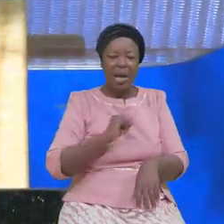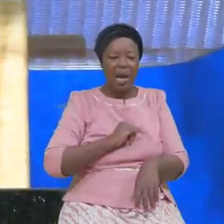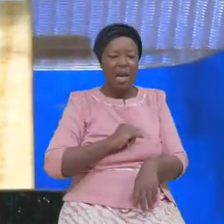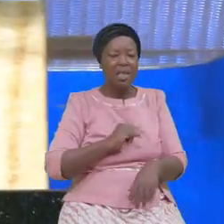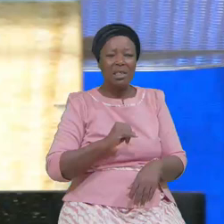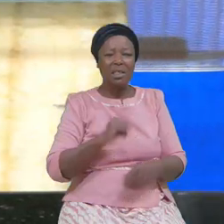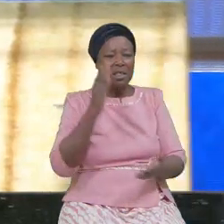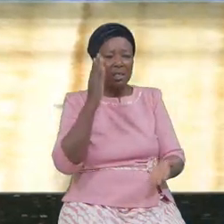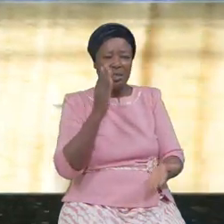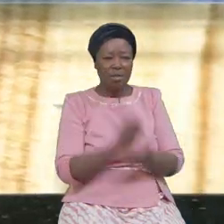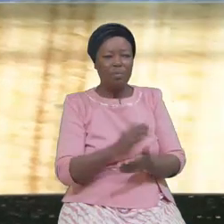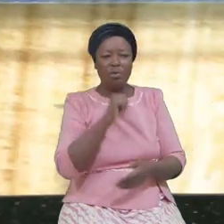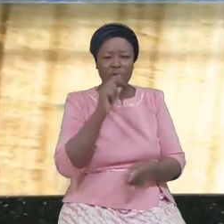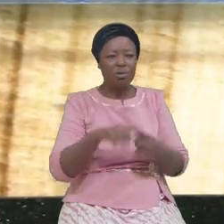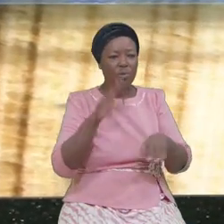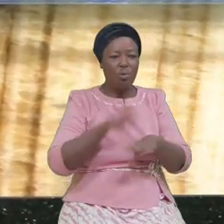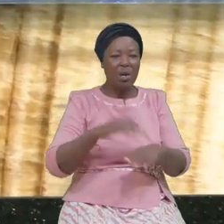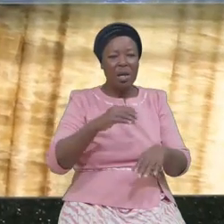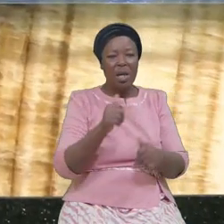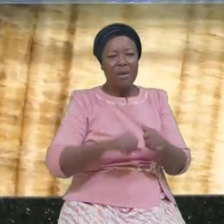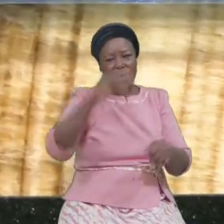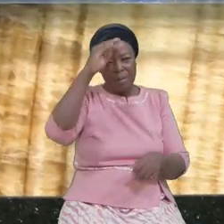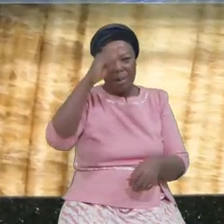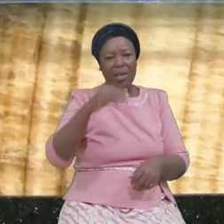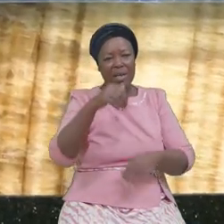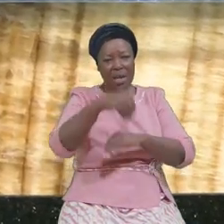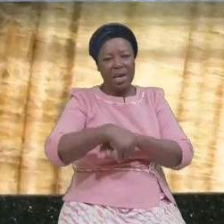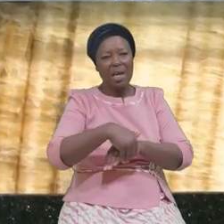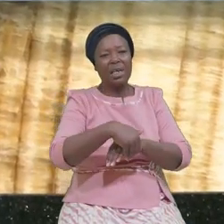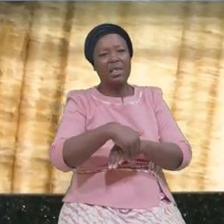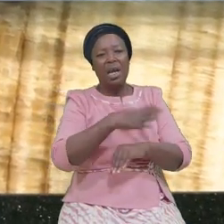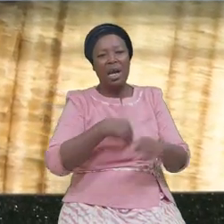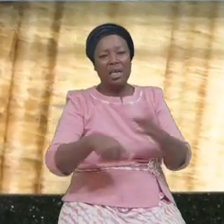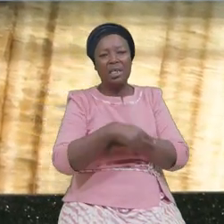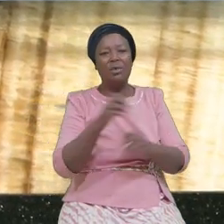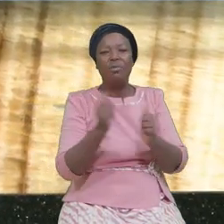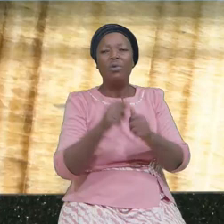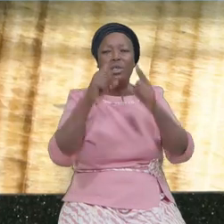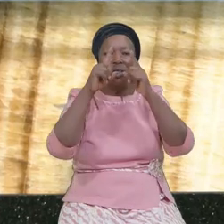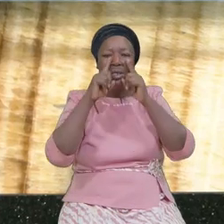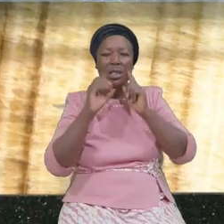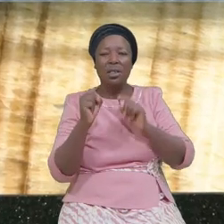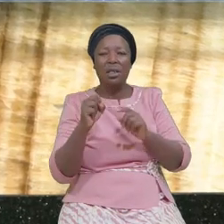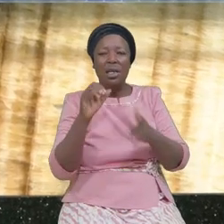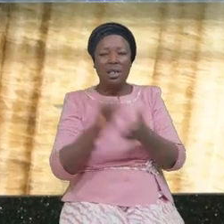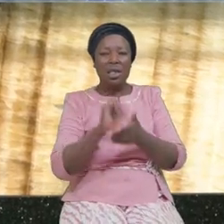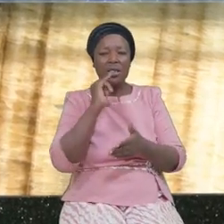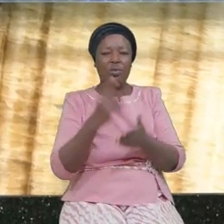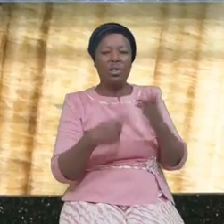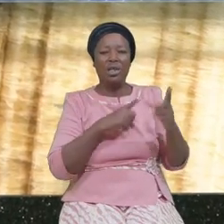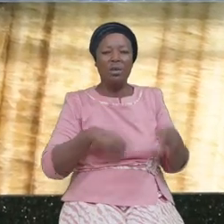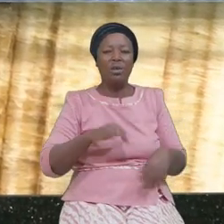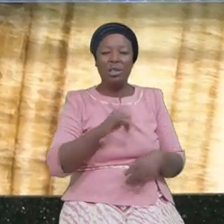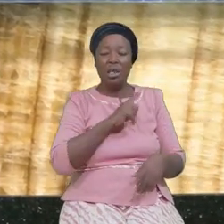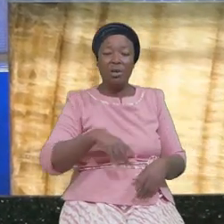man night and days with tears." That's what the Lord is reminding